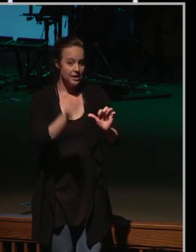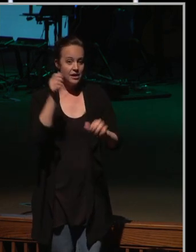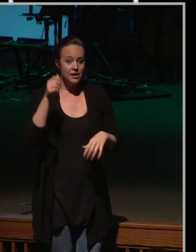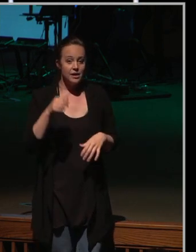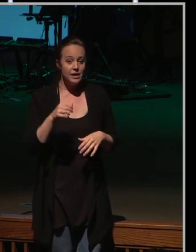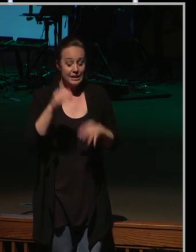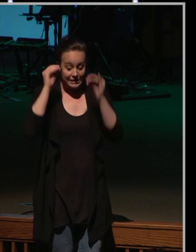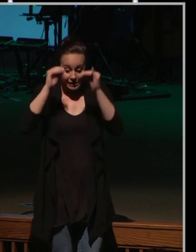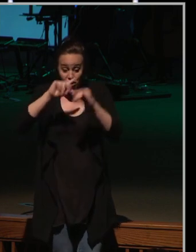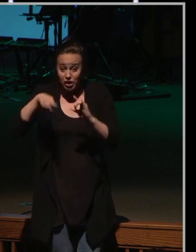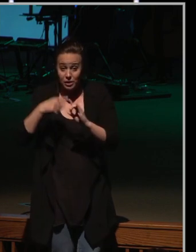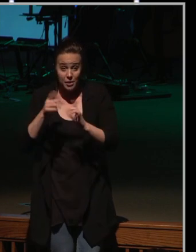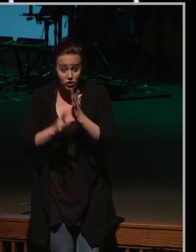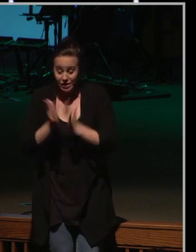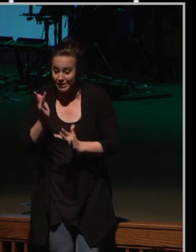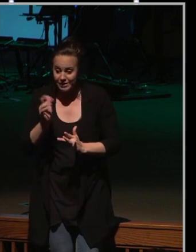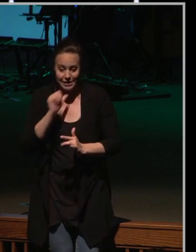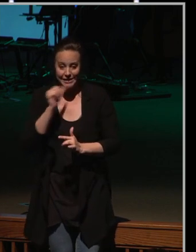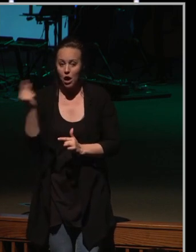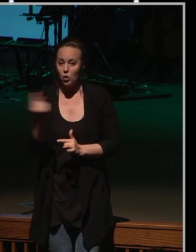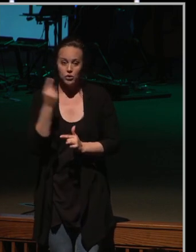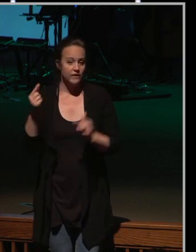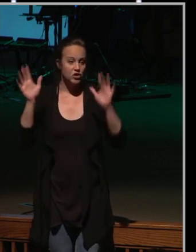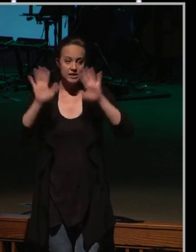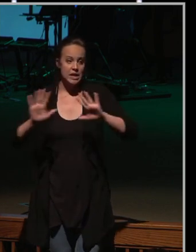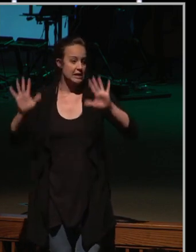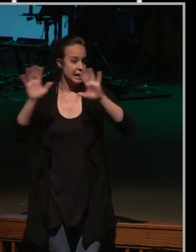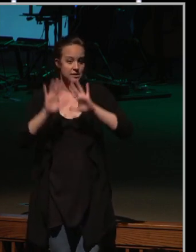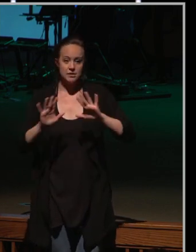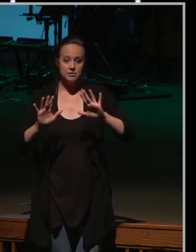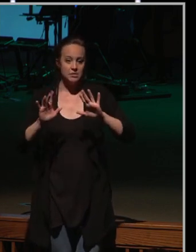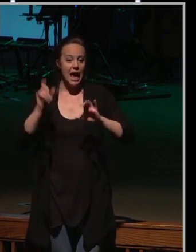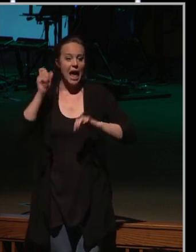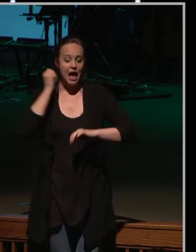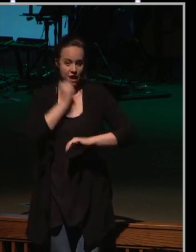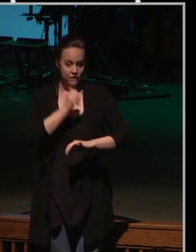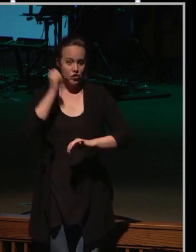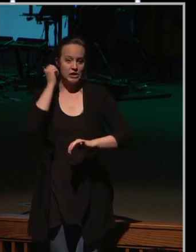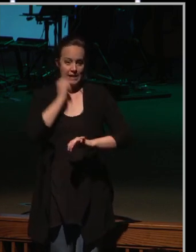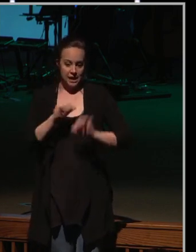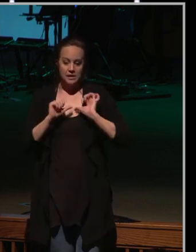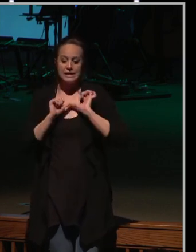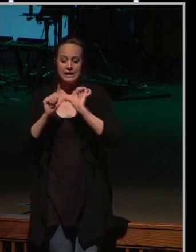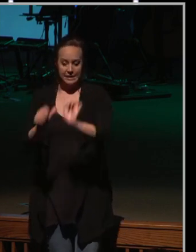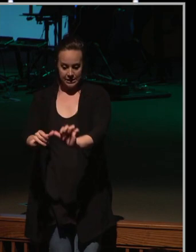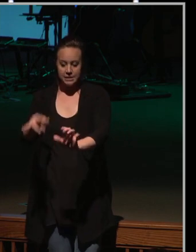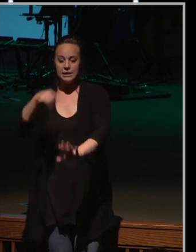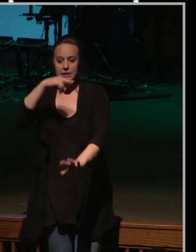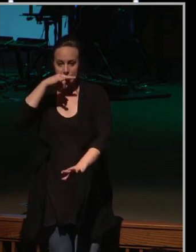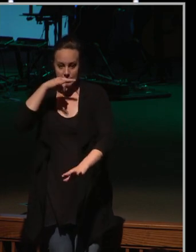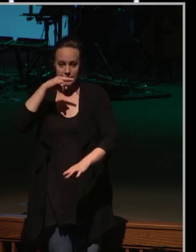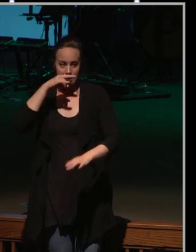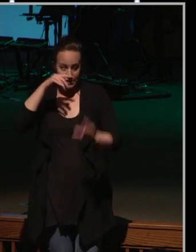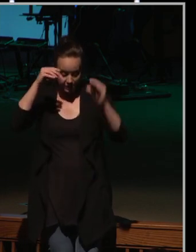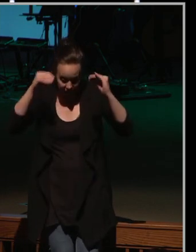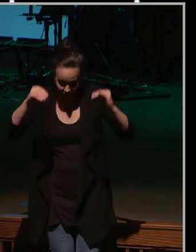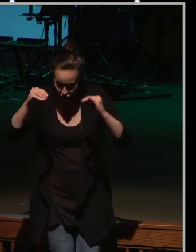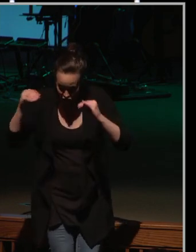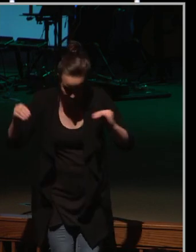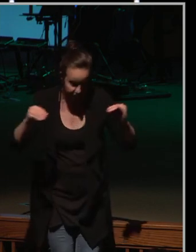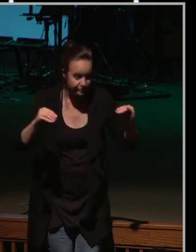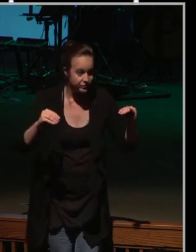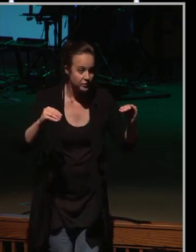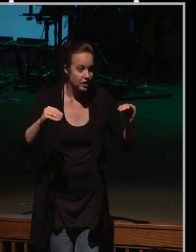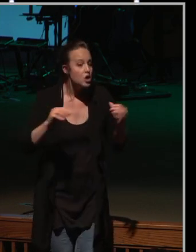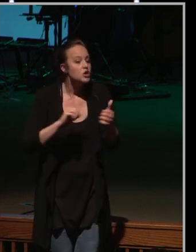that we do on the weekends. So how can we have this posture of doing everything in the name of the Lord? There's three times